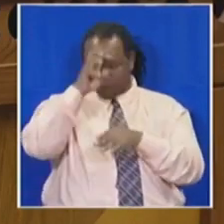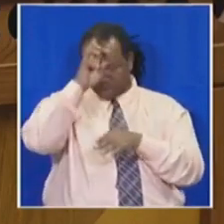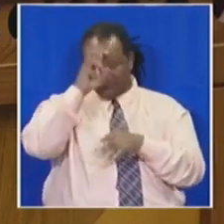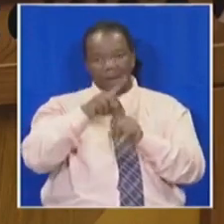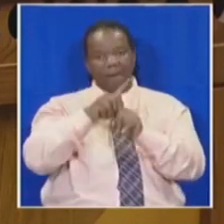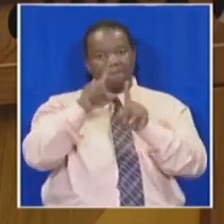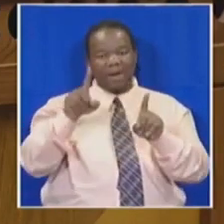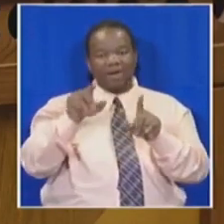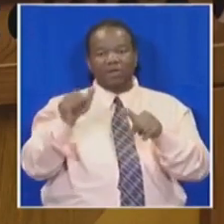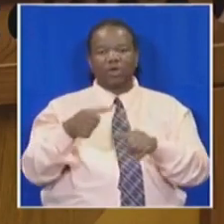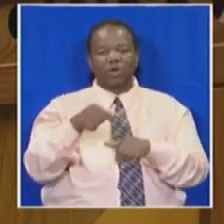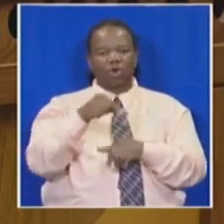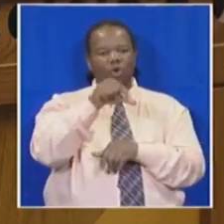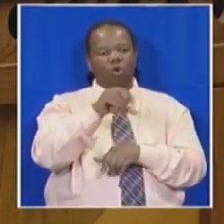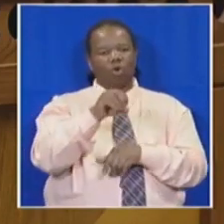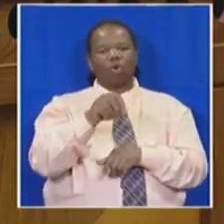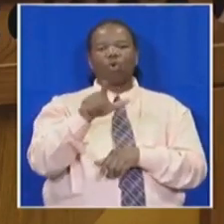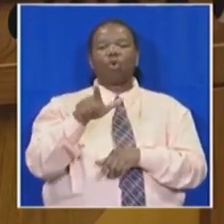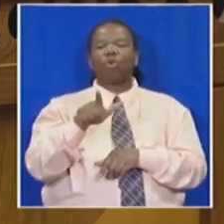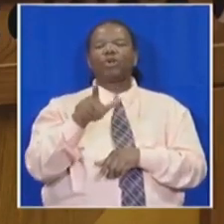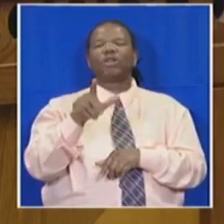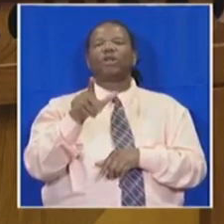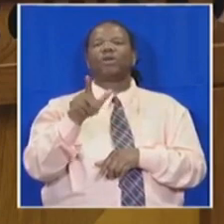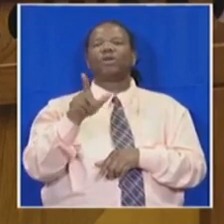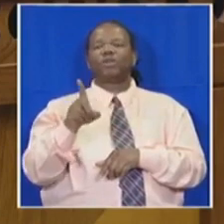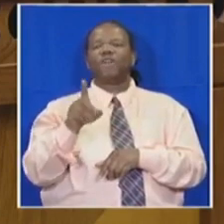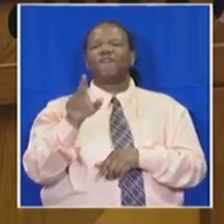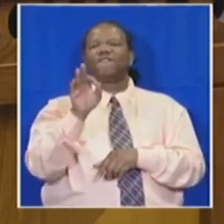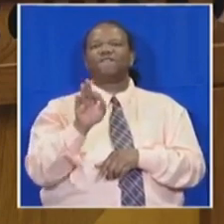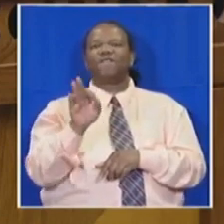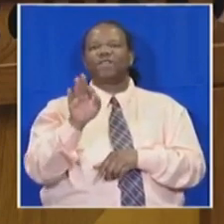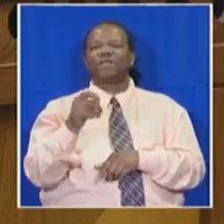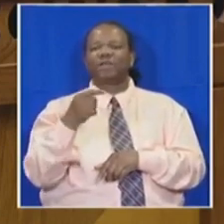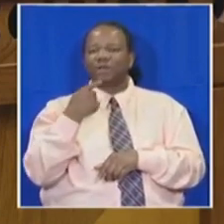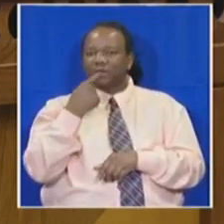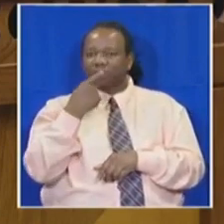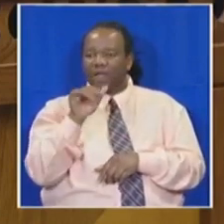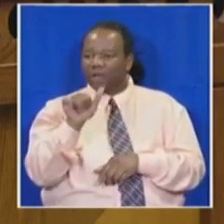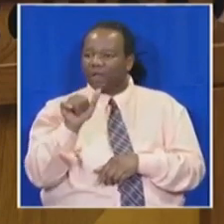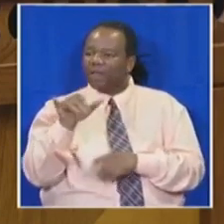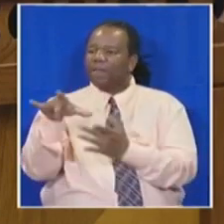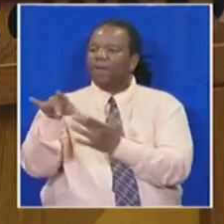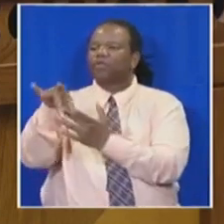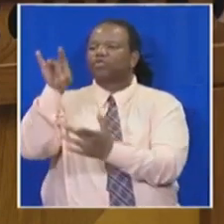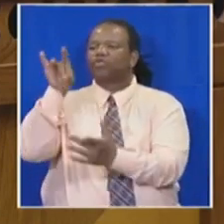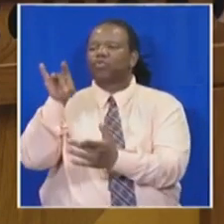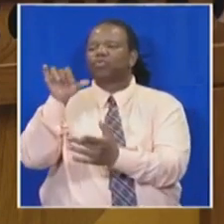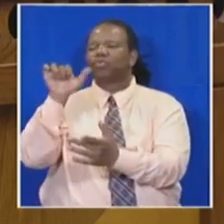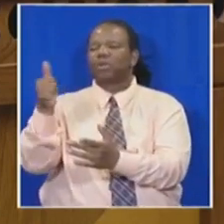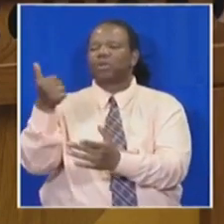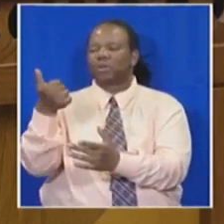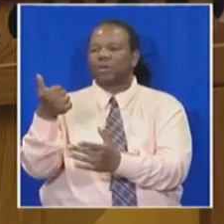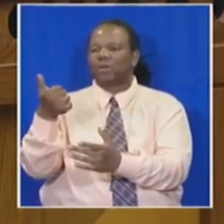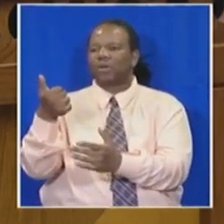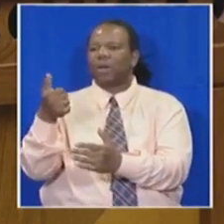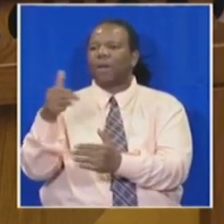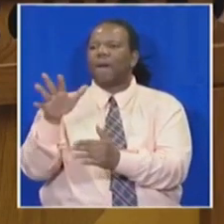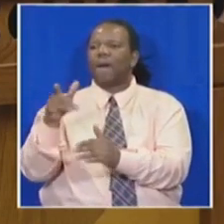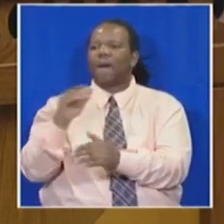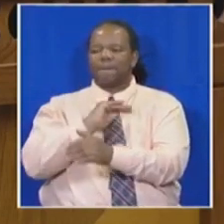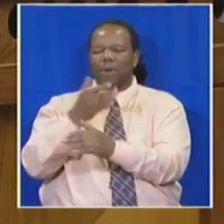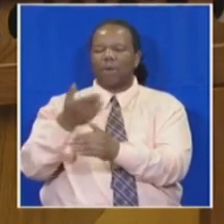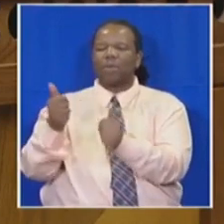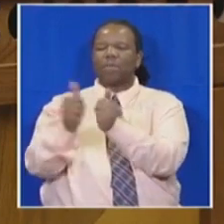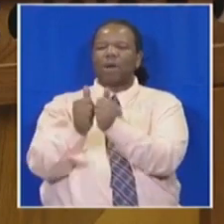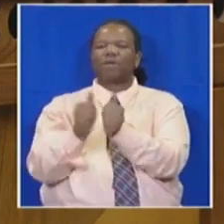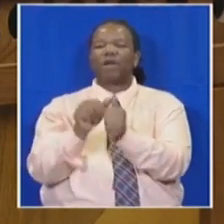companies like Goldfields has said publicly to choose their empowerment partner from a predetermined list, including the Honourable